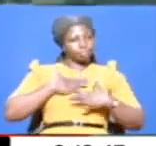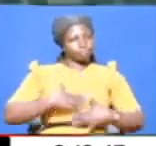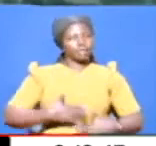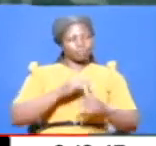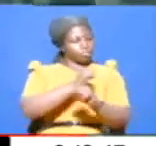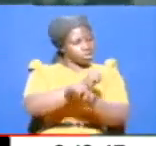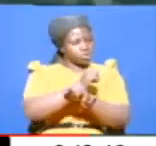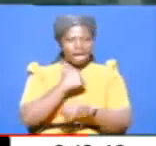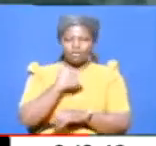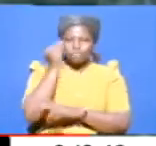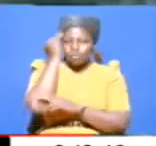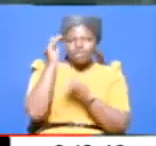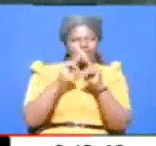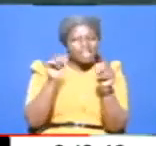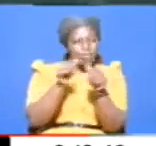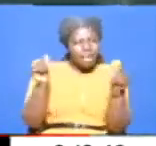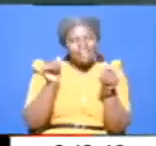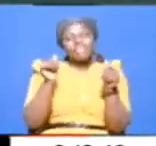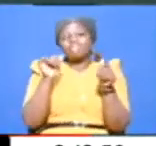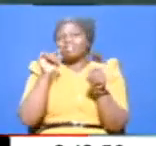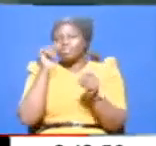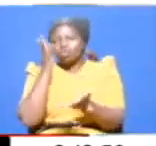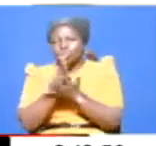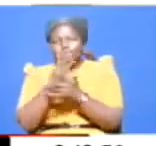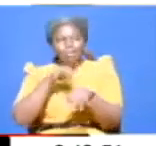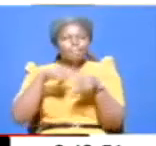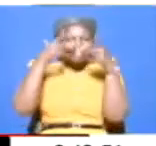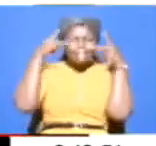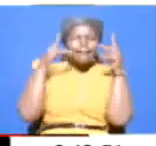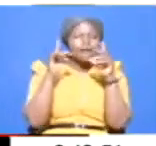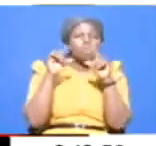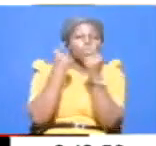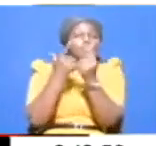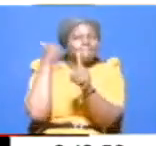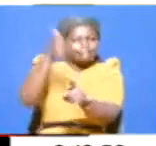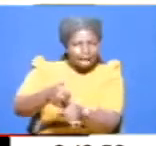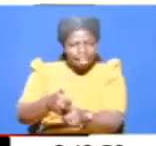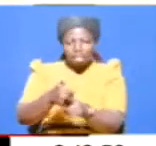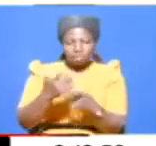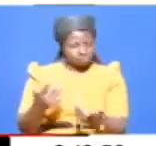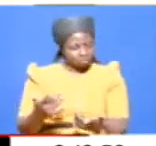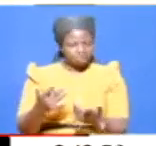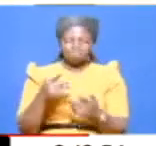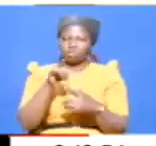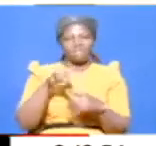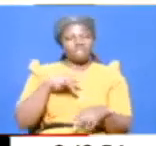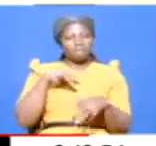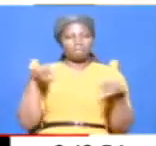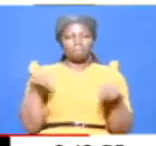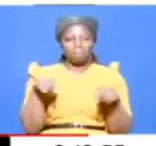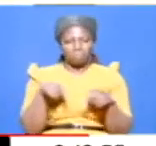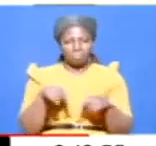just too well what it means to be a target of a terror group. Ordinarily, this would scare you.